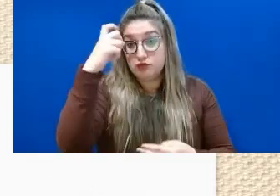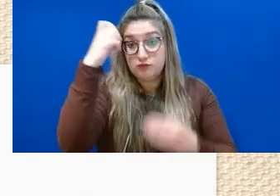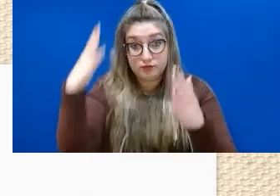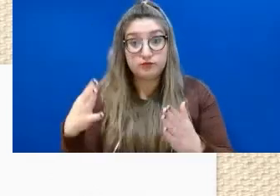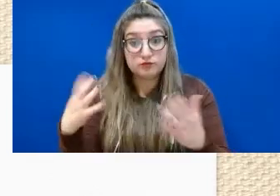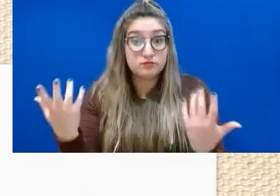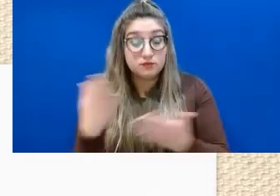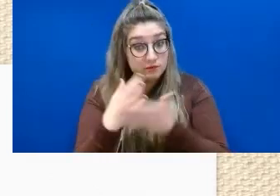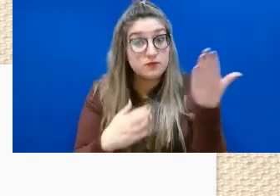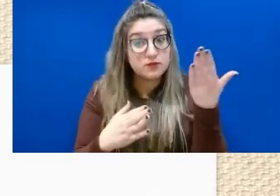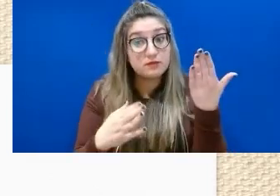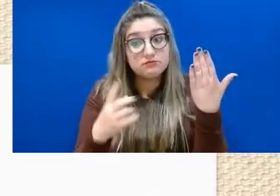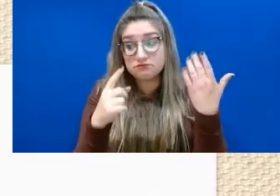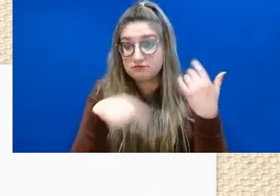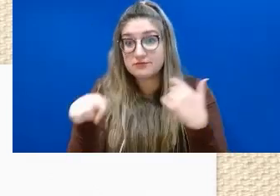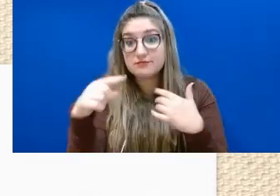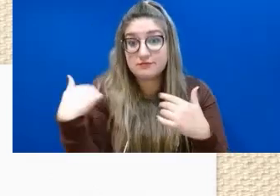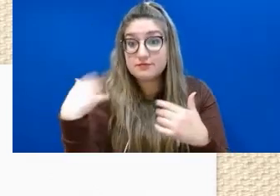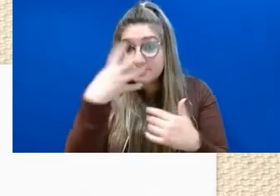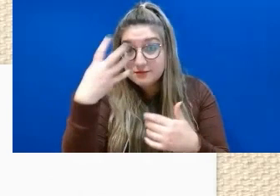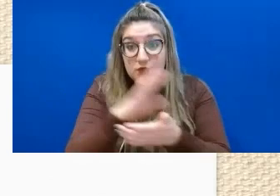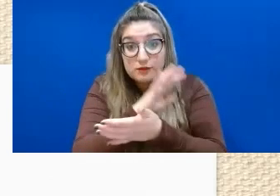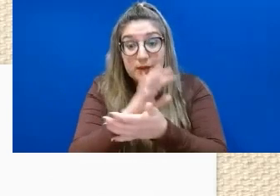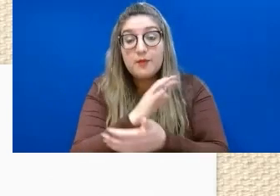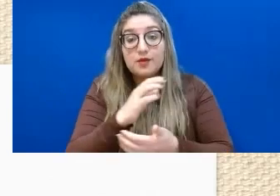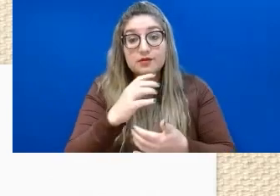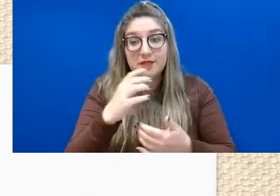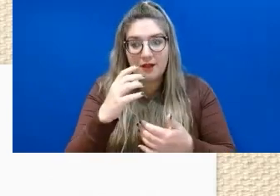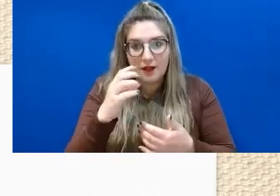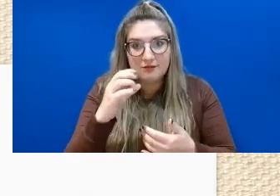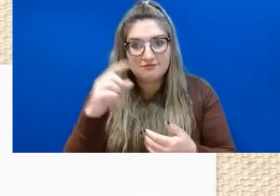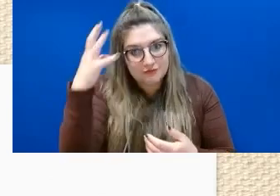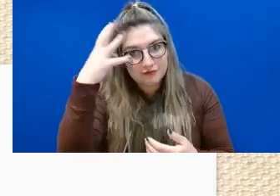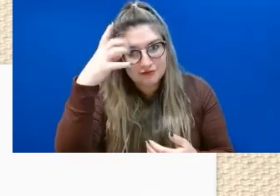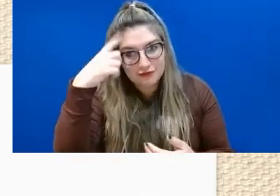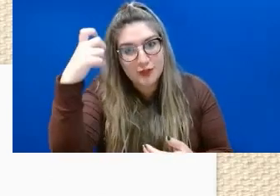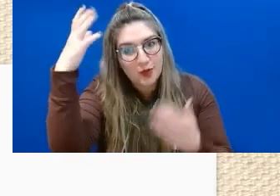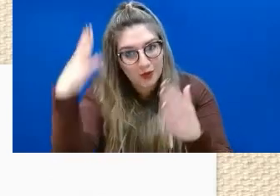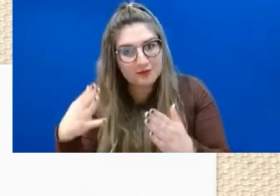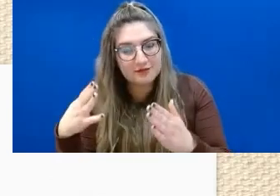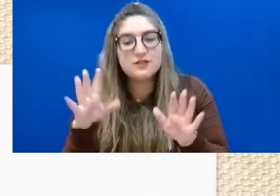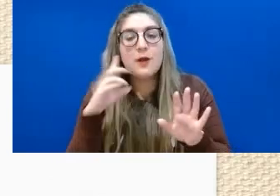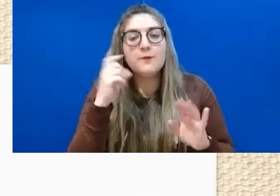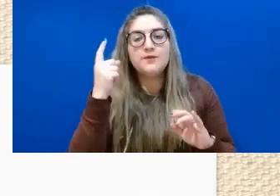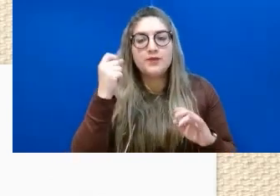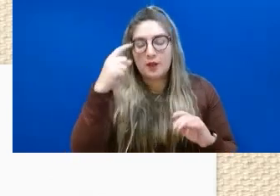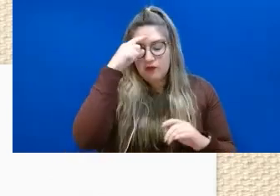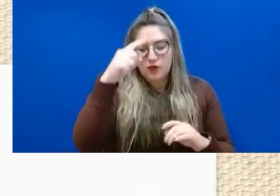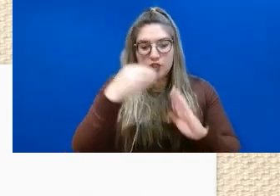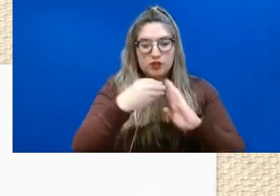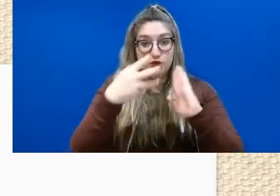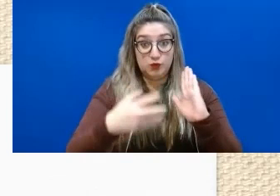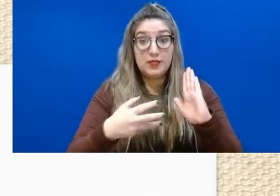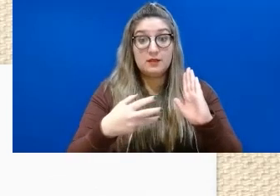well. Okay, so for students to be a dreamer, it has to have 3 years of school here